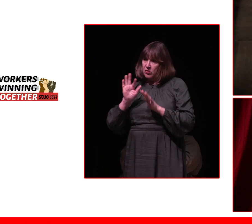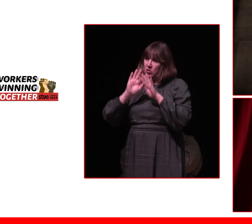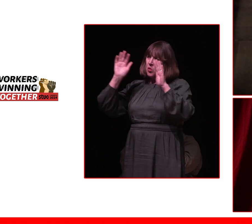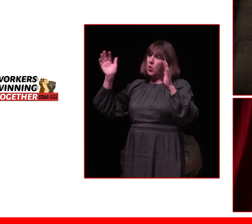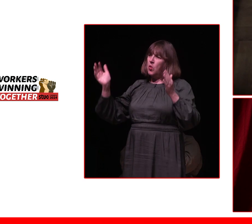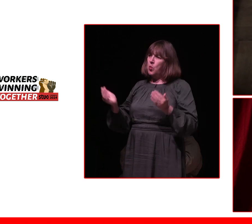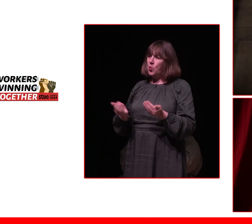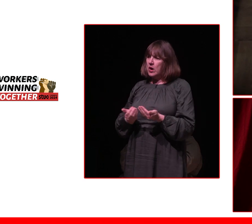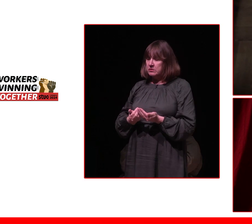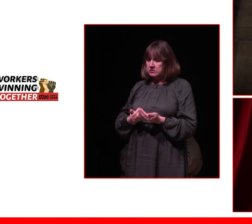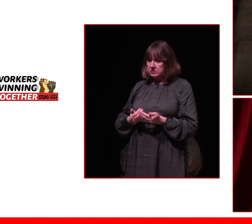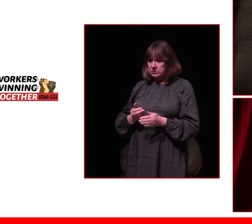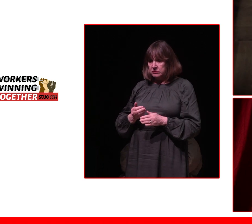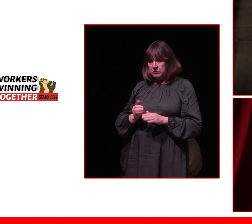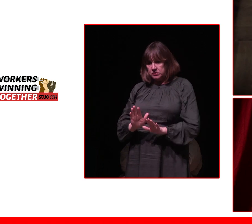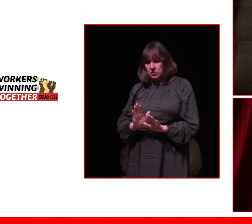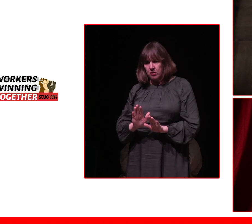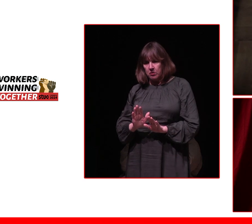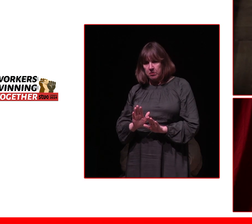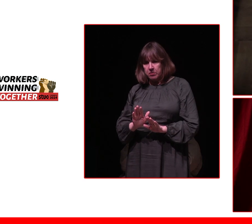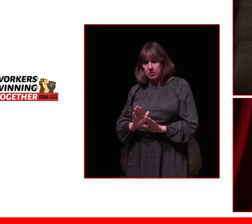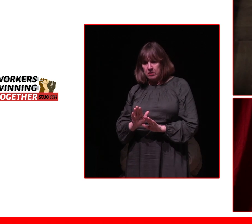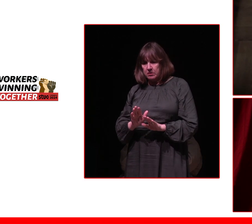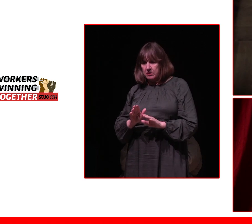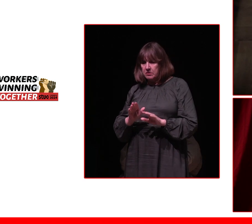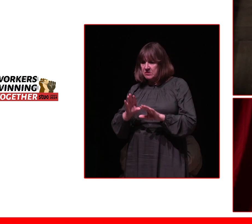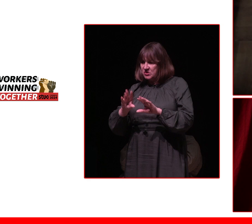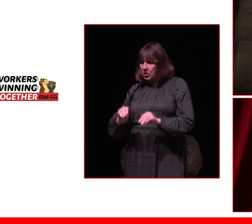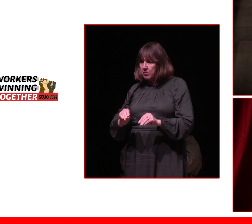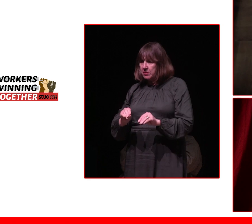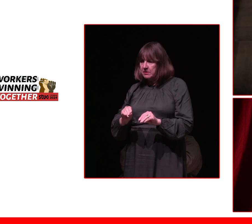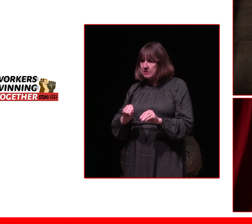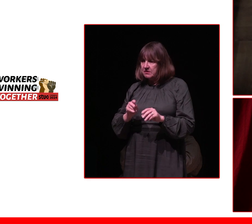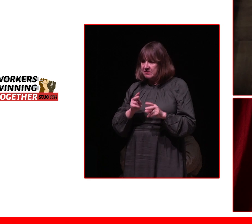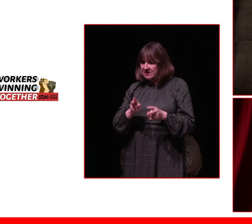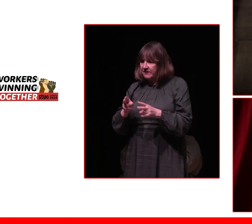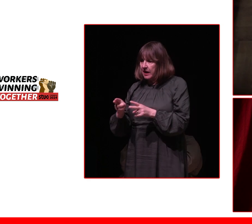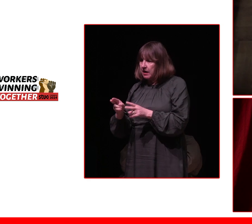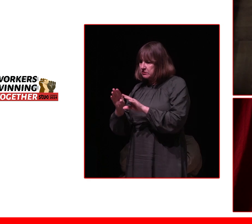to stop immediate ceasefire and stop this violence in